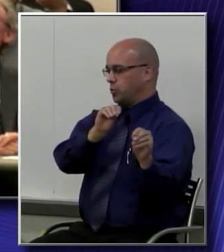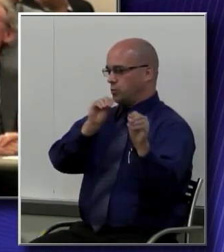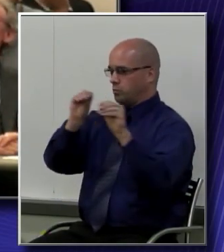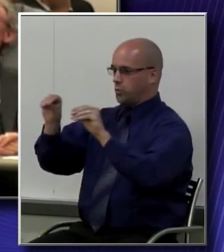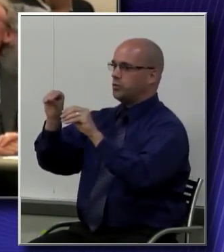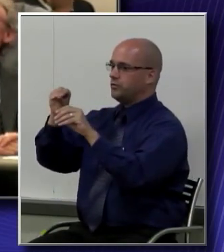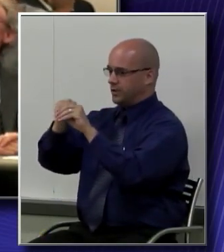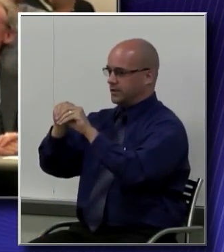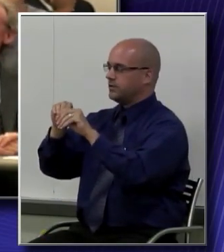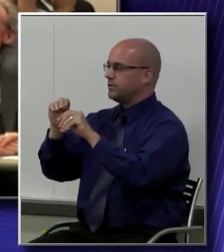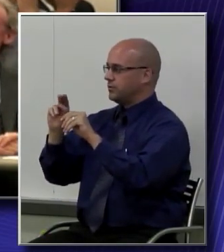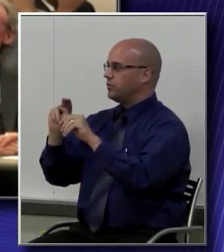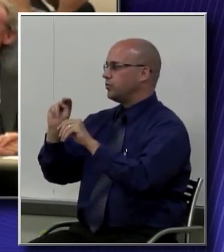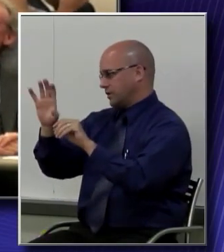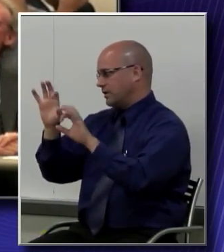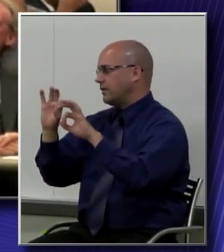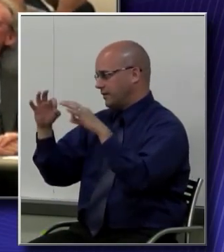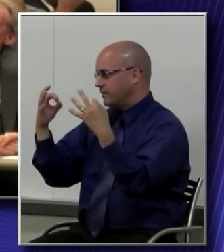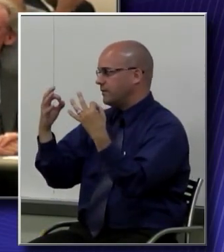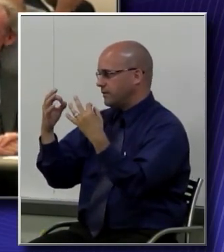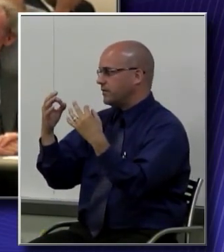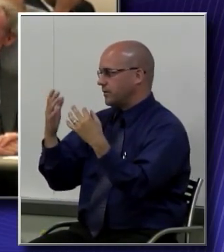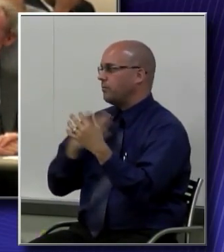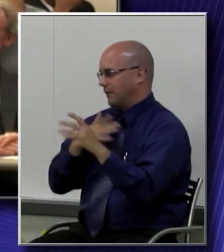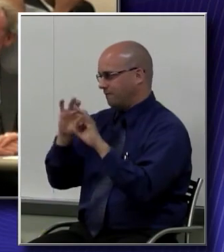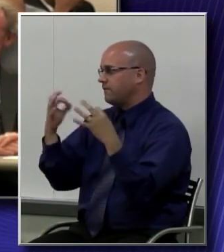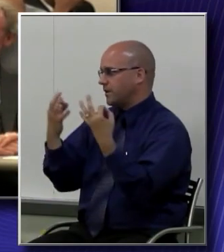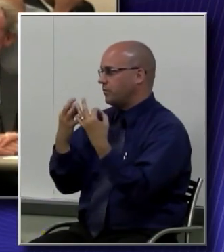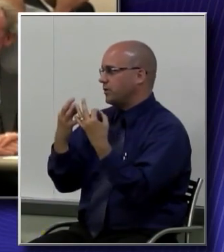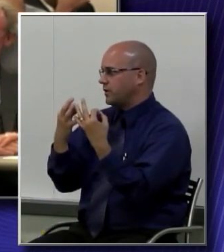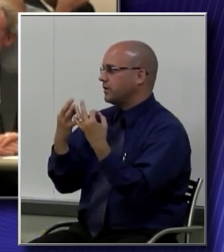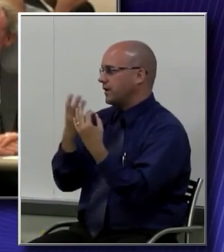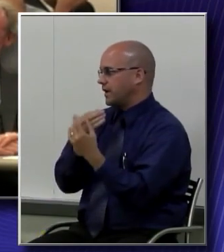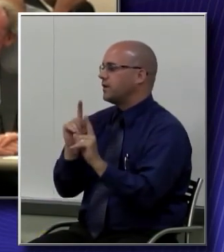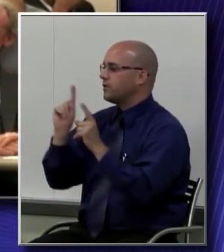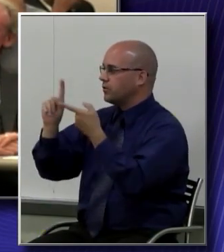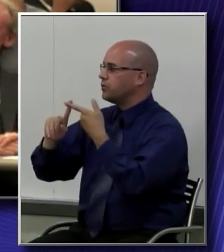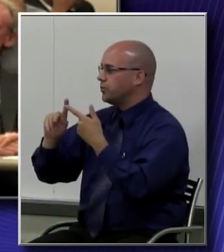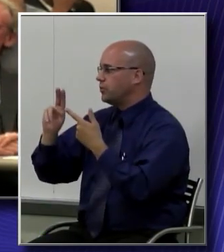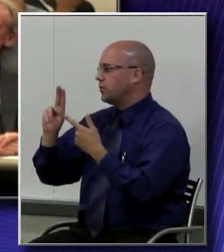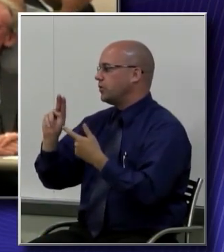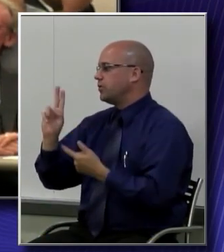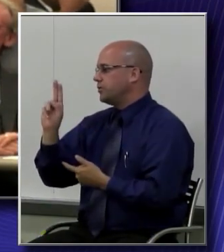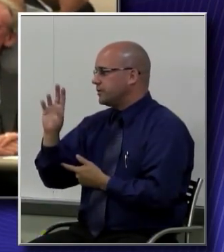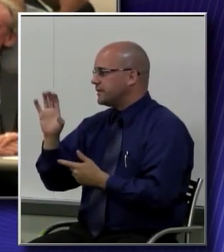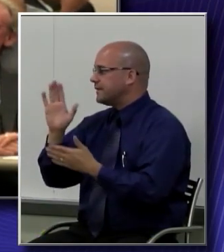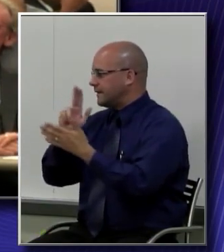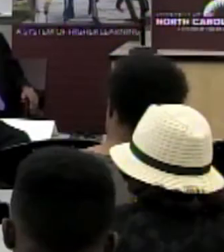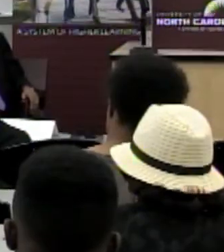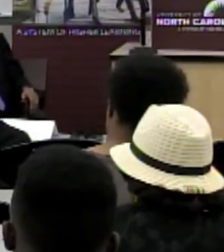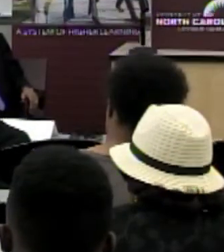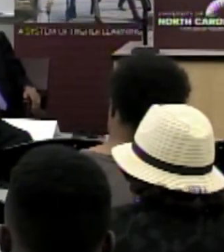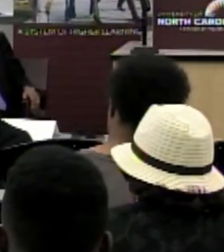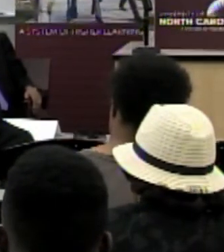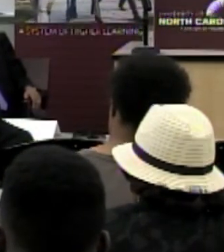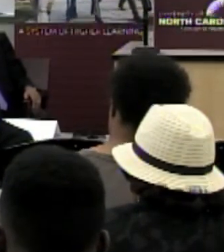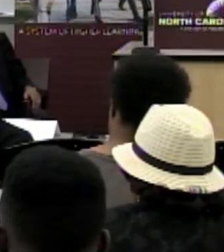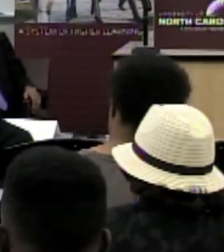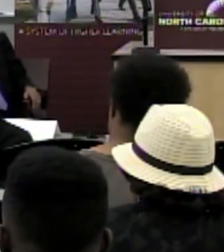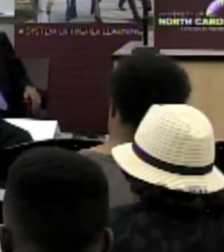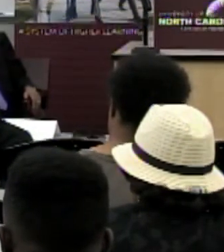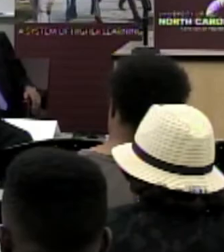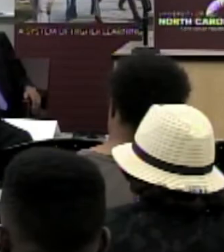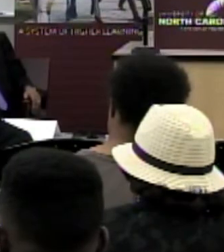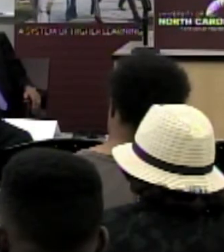Central University and have had illustrious careers. I submit to